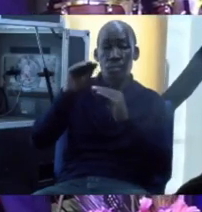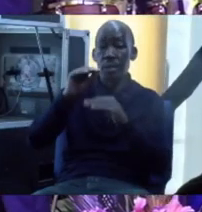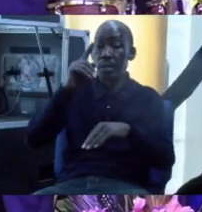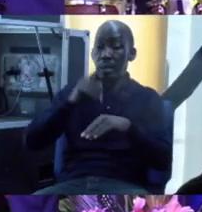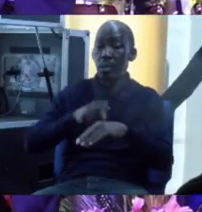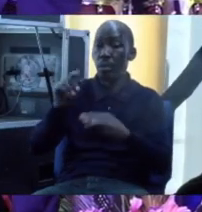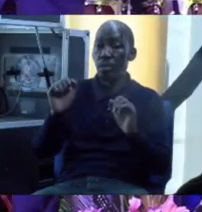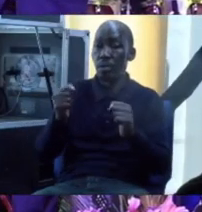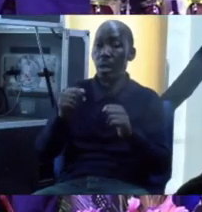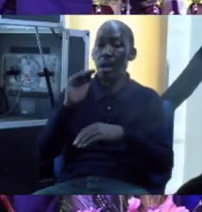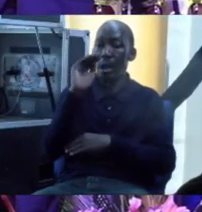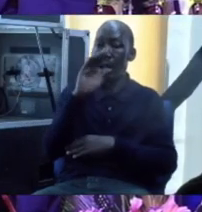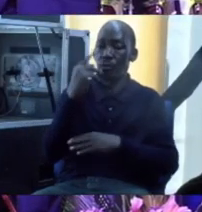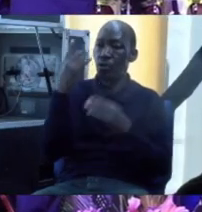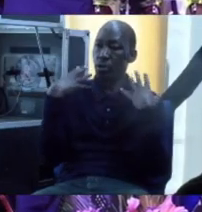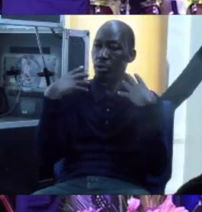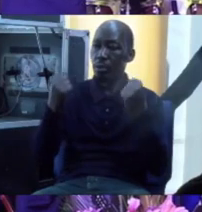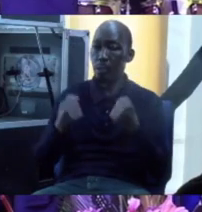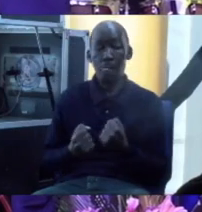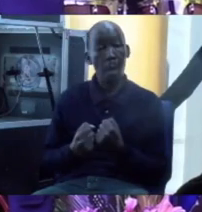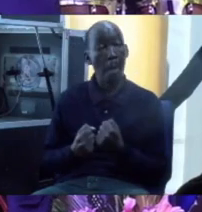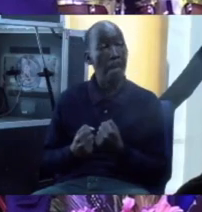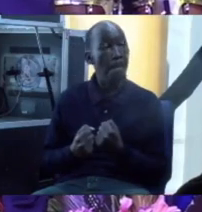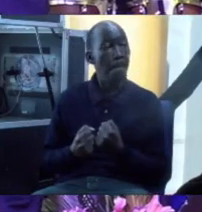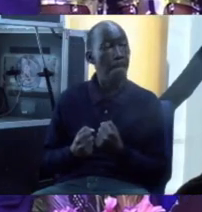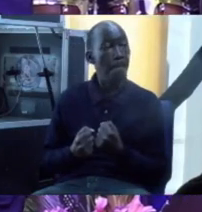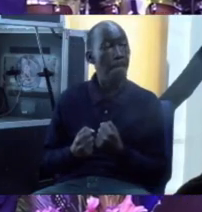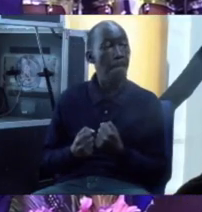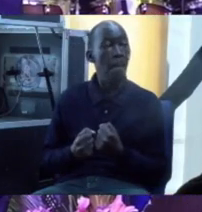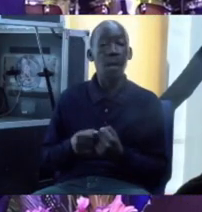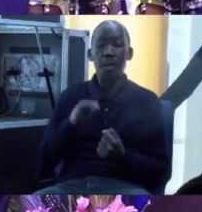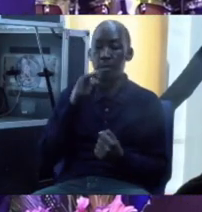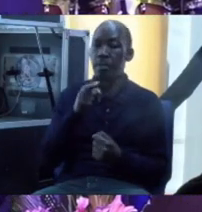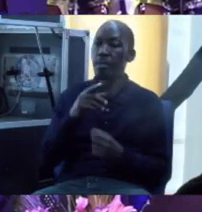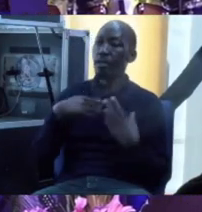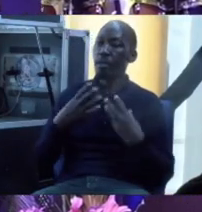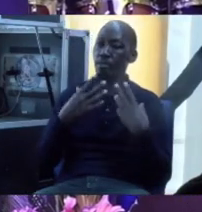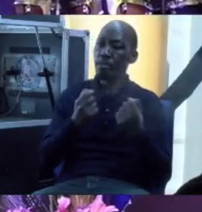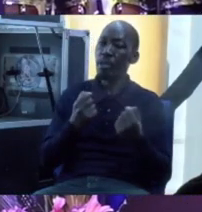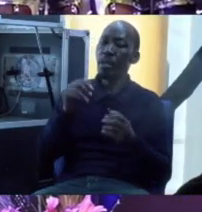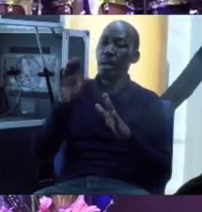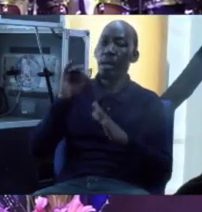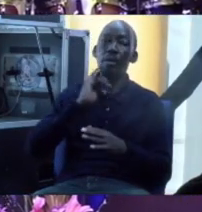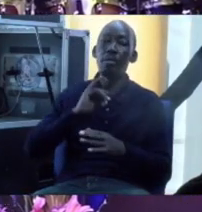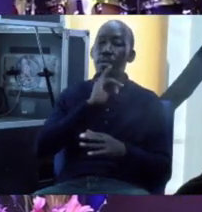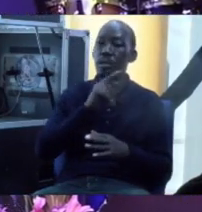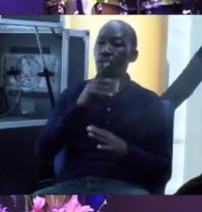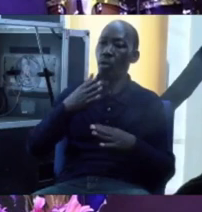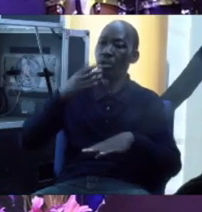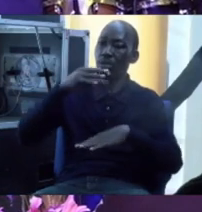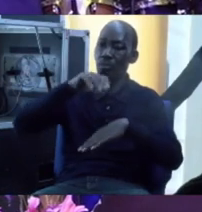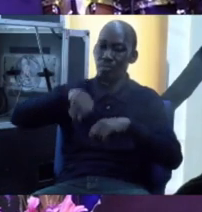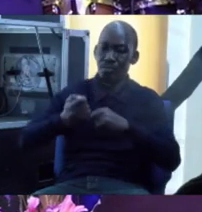are saying for ask for healing, basi unapohitaji uponyaji. Isaiah 53 comes in. Isaiah 53. He was wounded